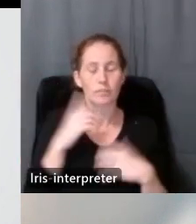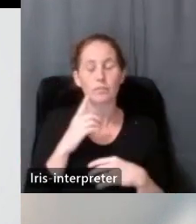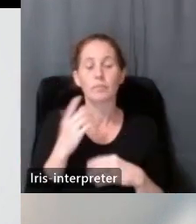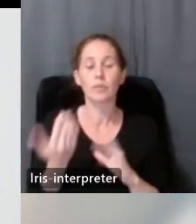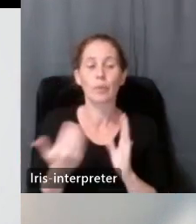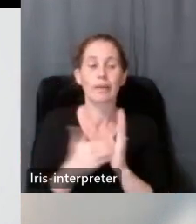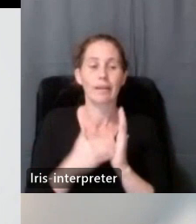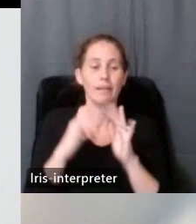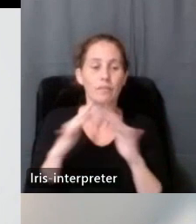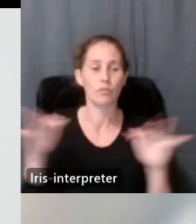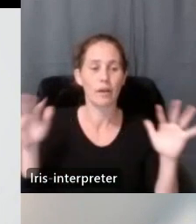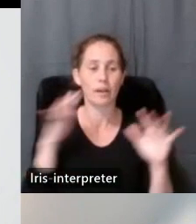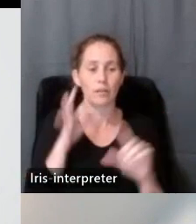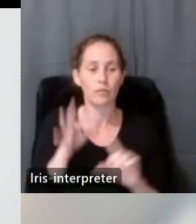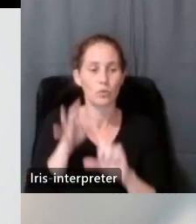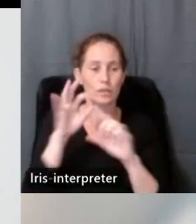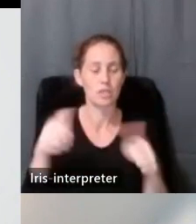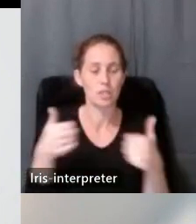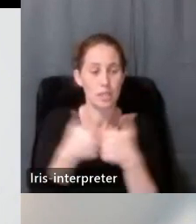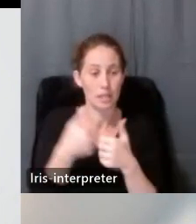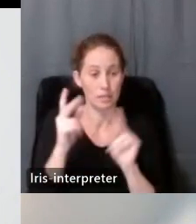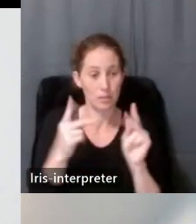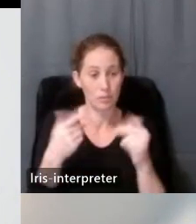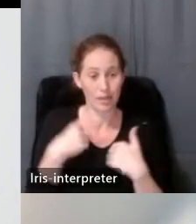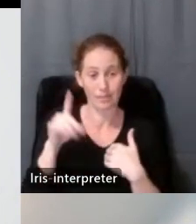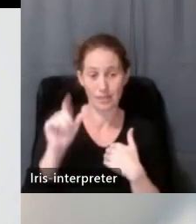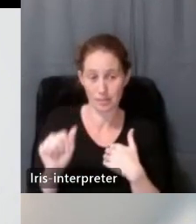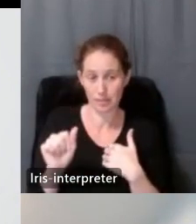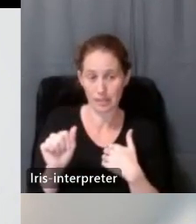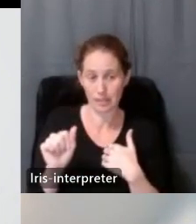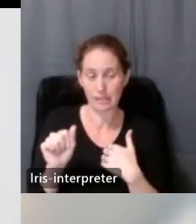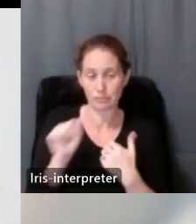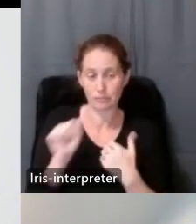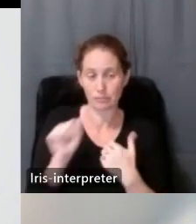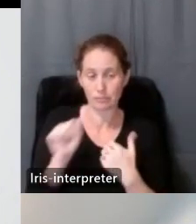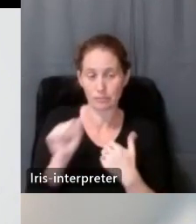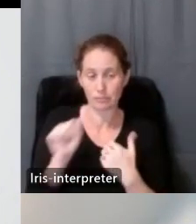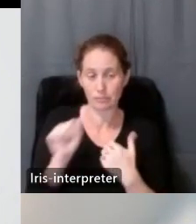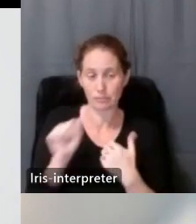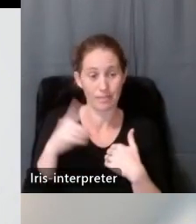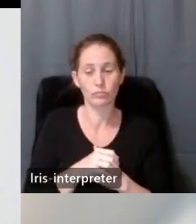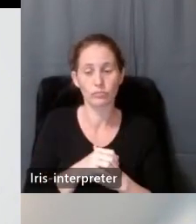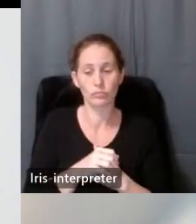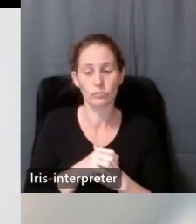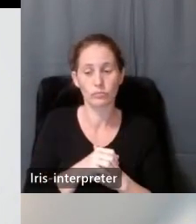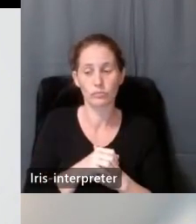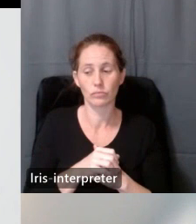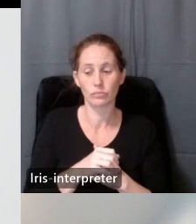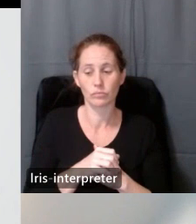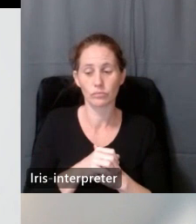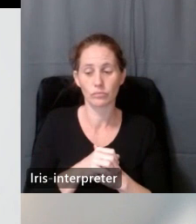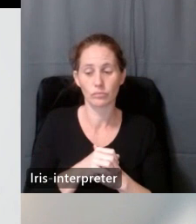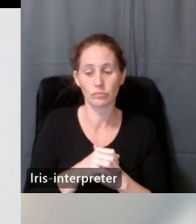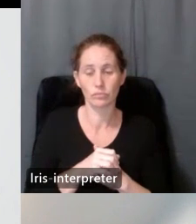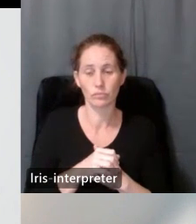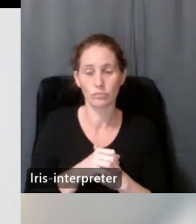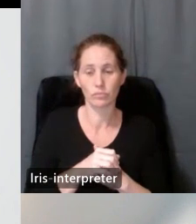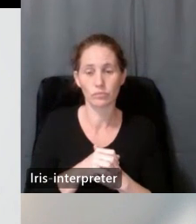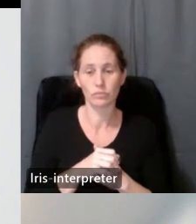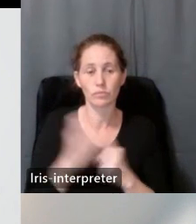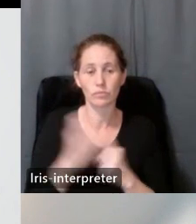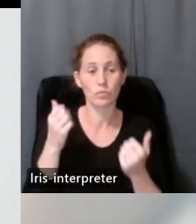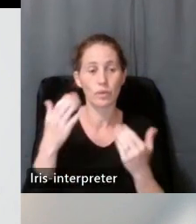a variety of unique challenges that people with disabilities face, and to be